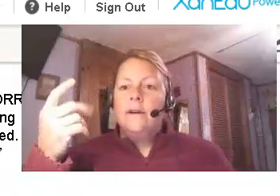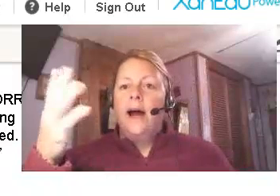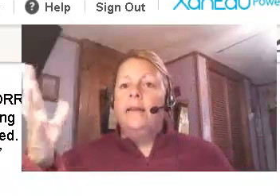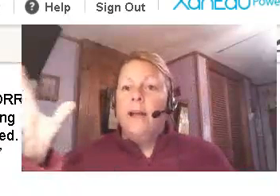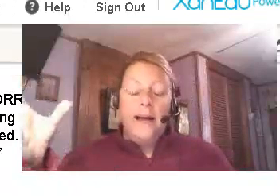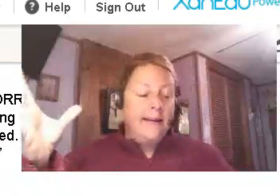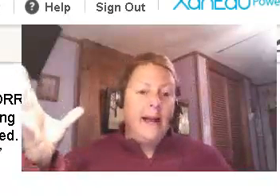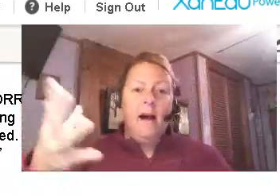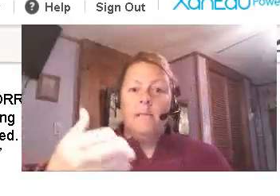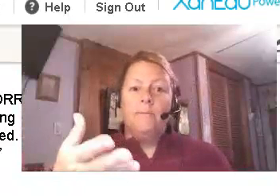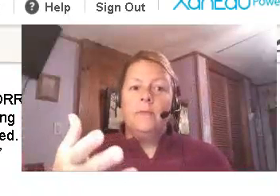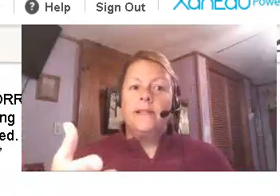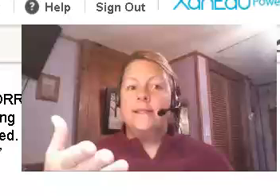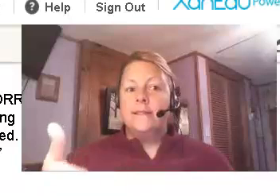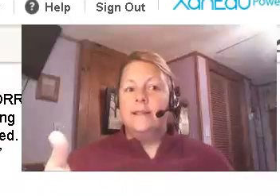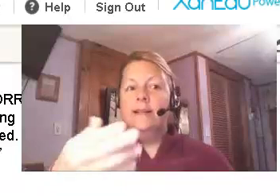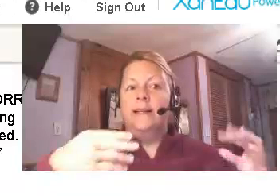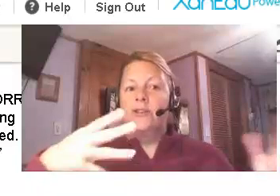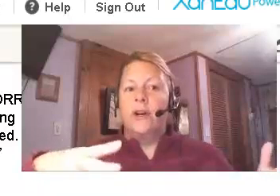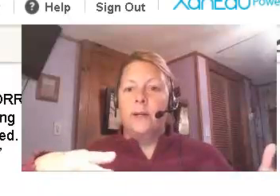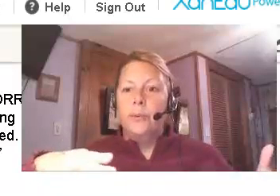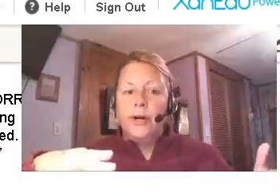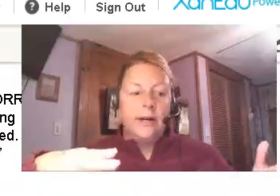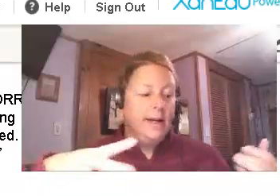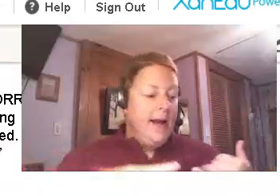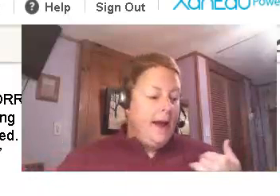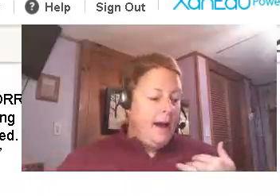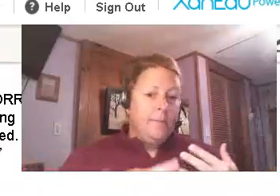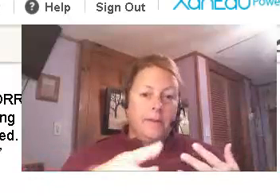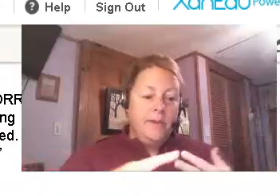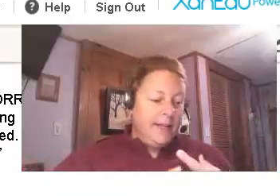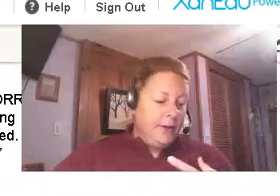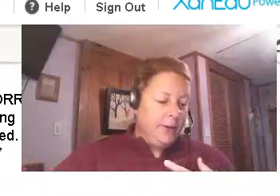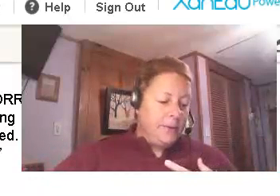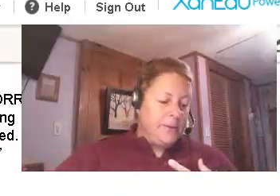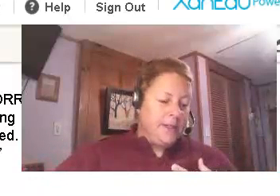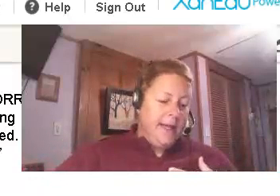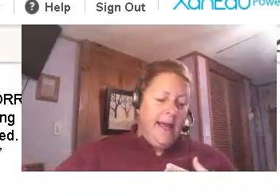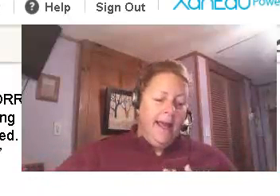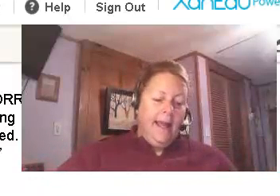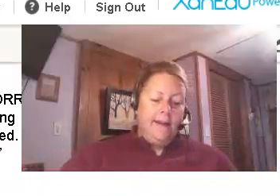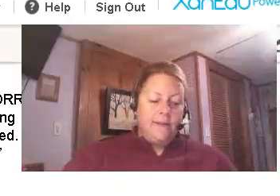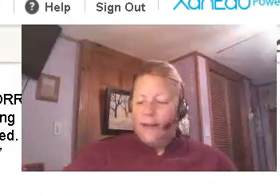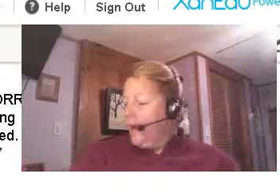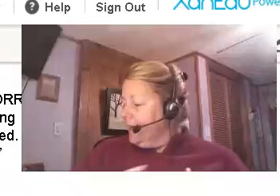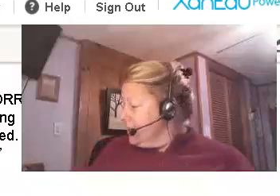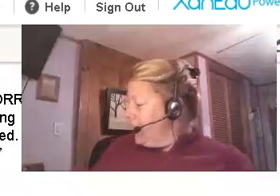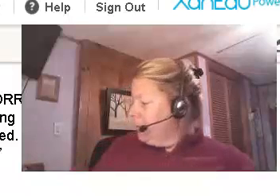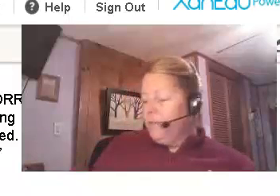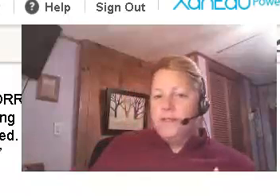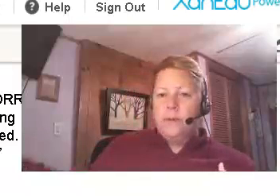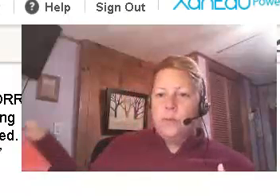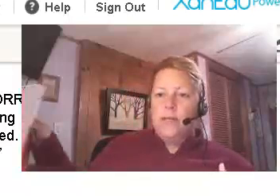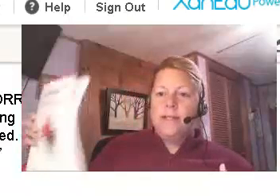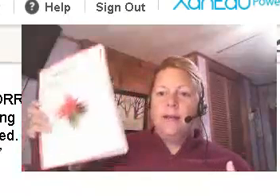Docs Online. This is an electronic book, the videos. And again, I just